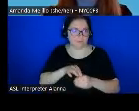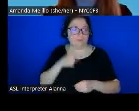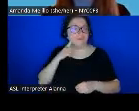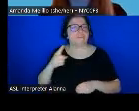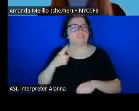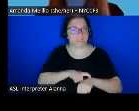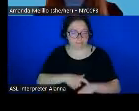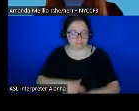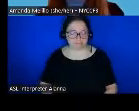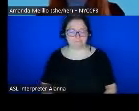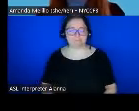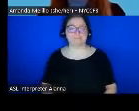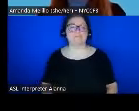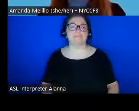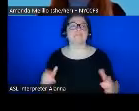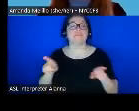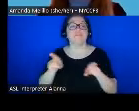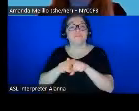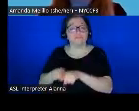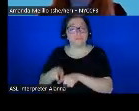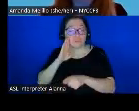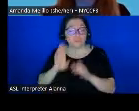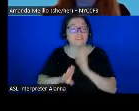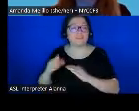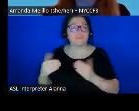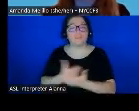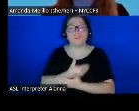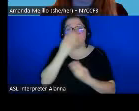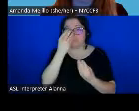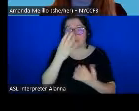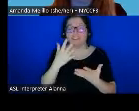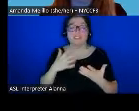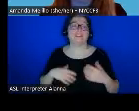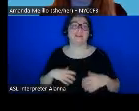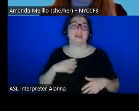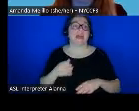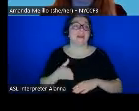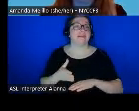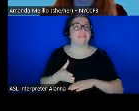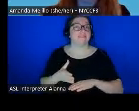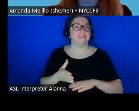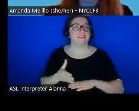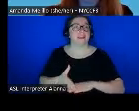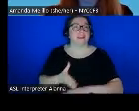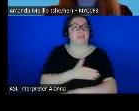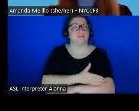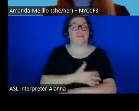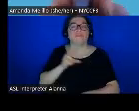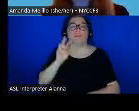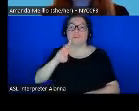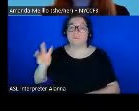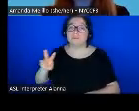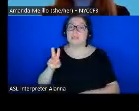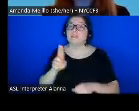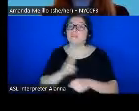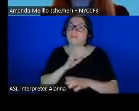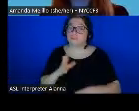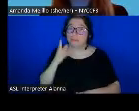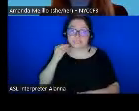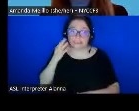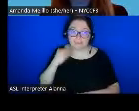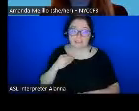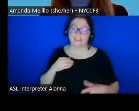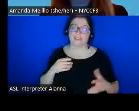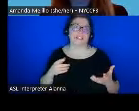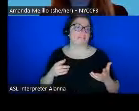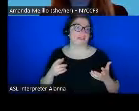we're also going to be developing new materials and making improvements to our website user experience uh we've all given us a